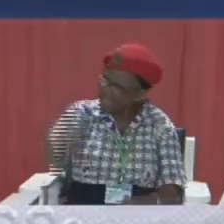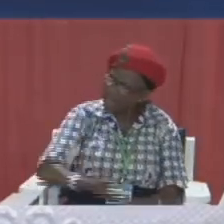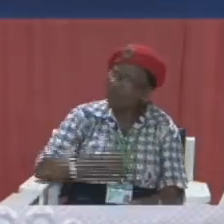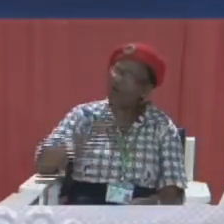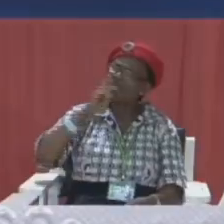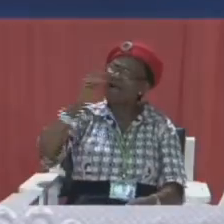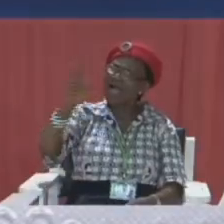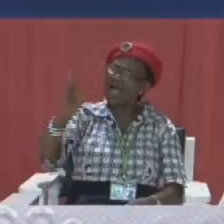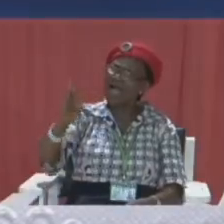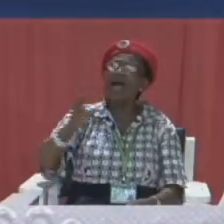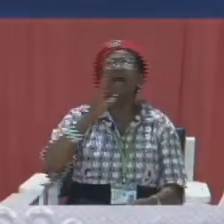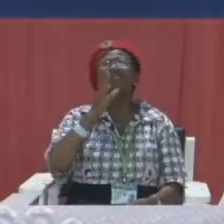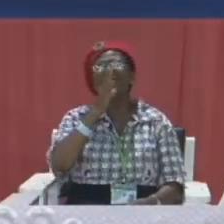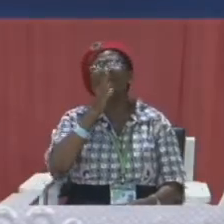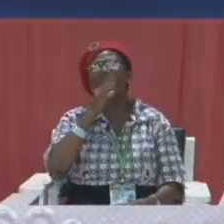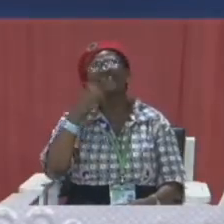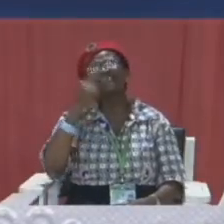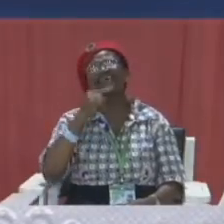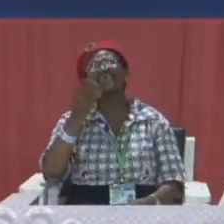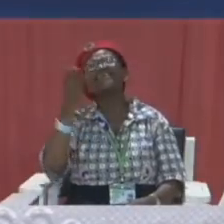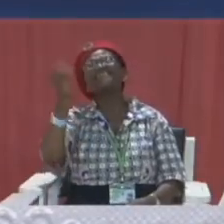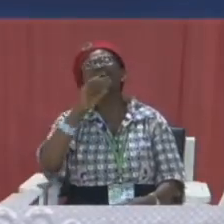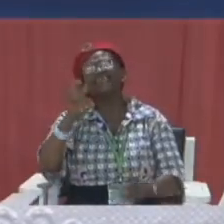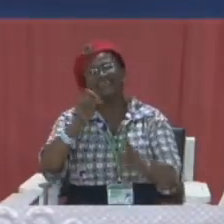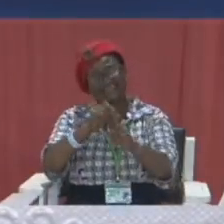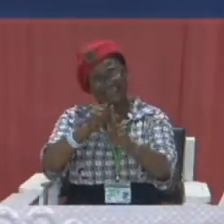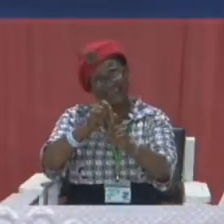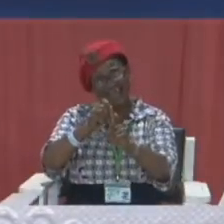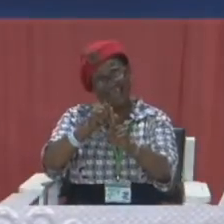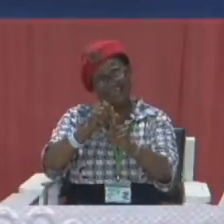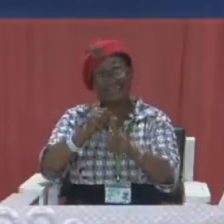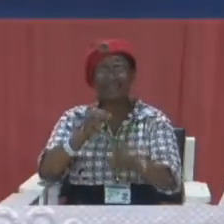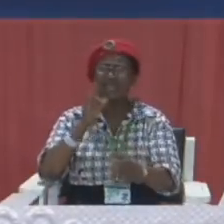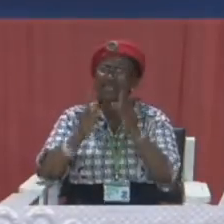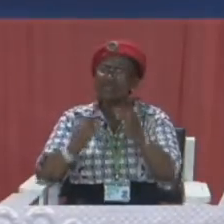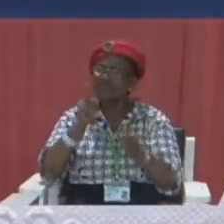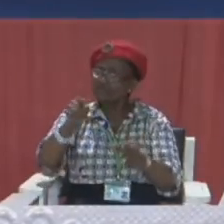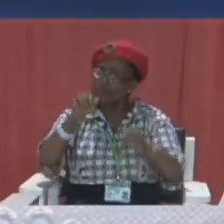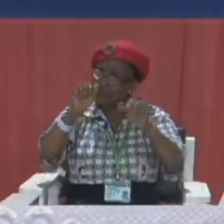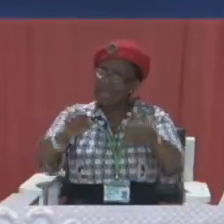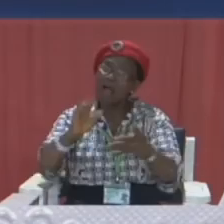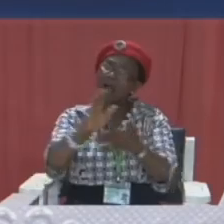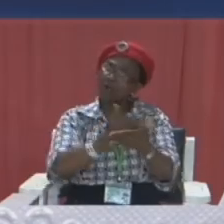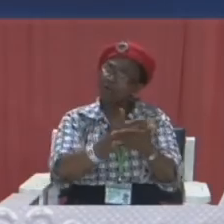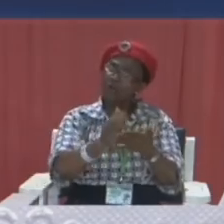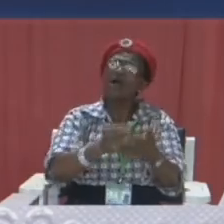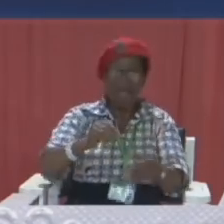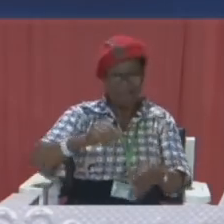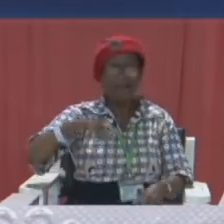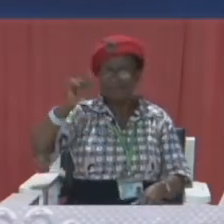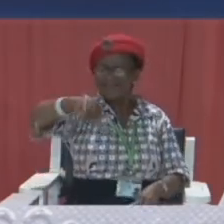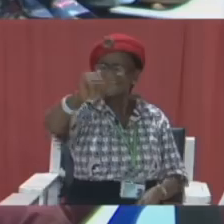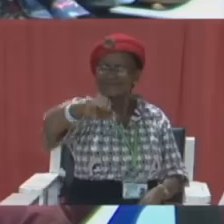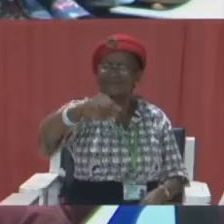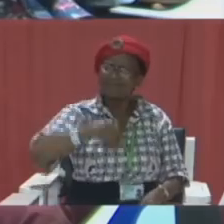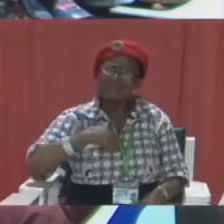is rice. If you can cook, I will cook.